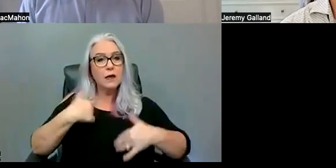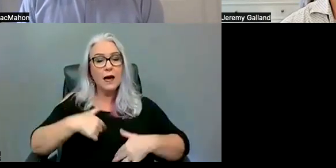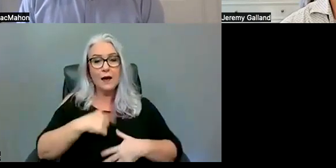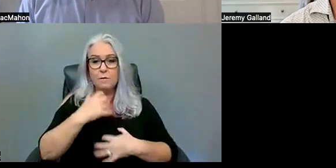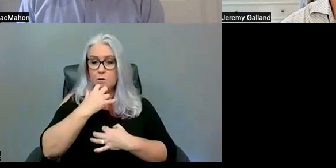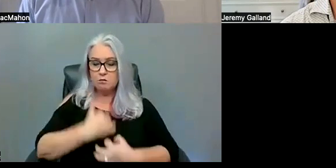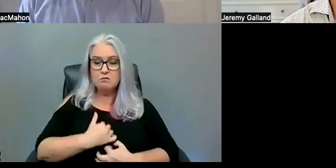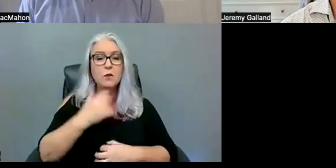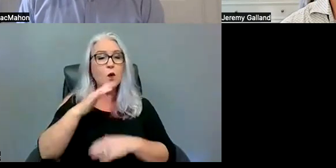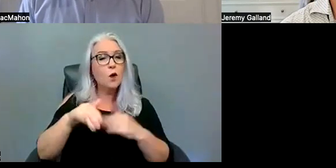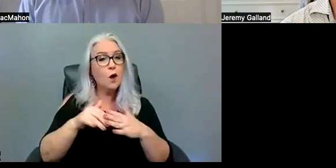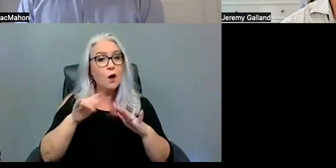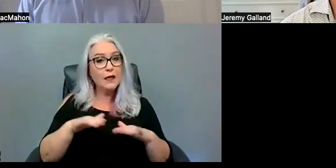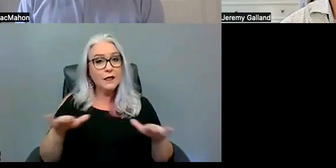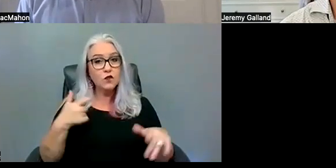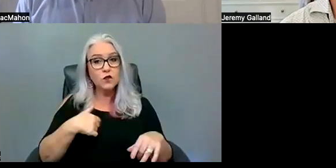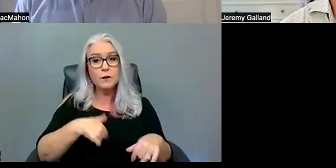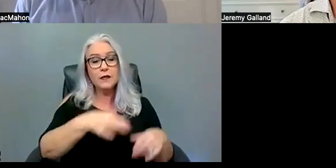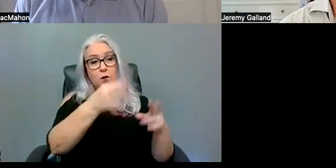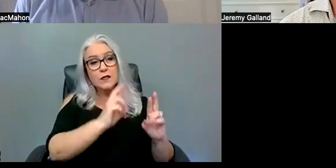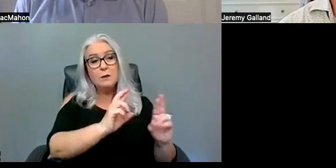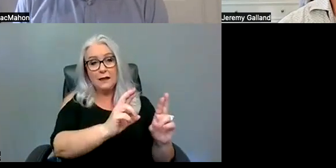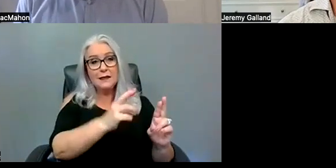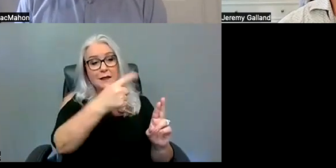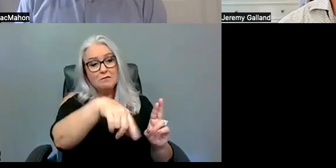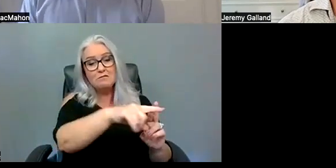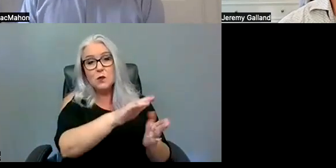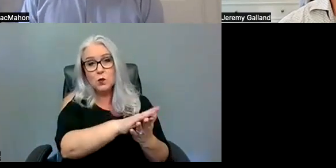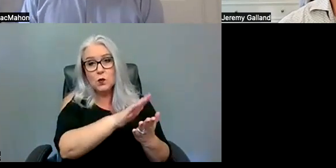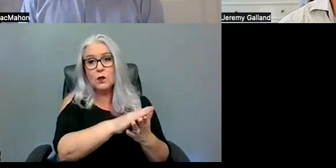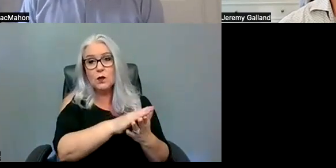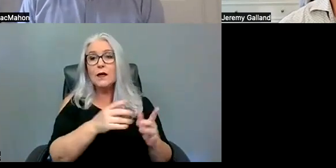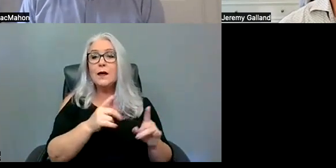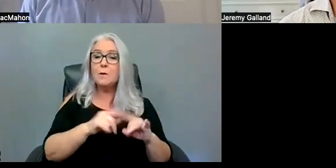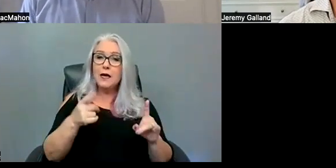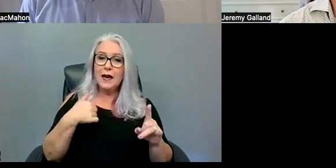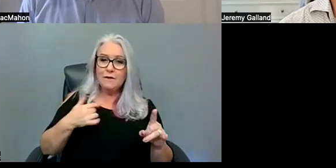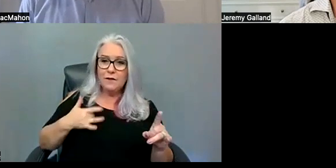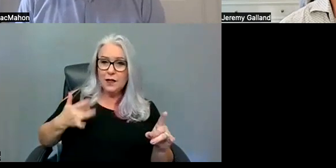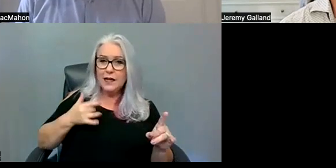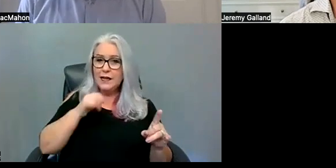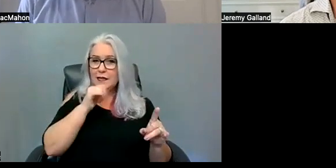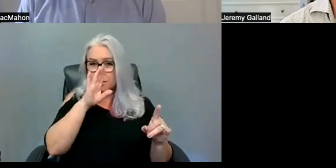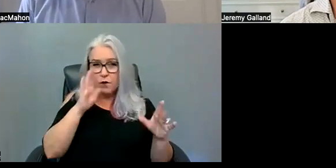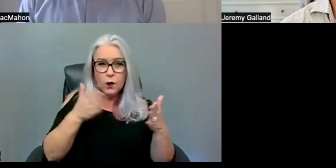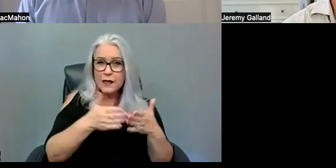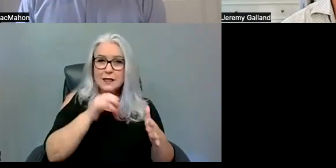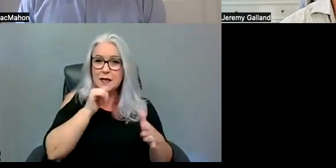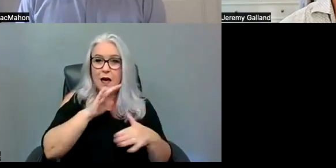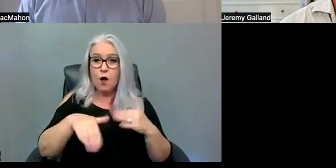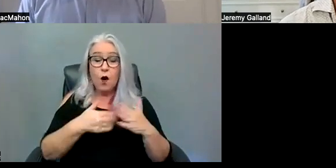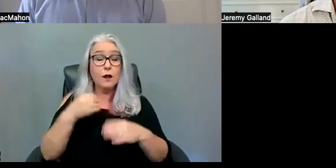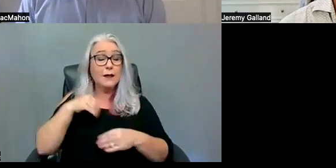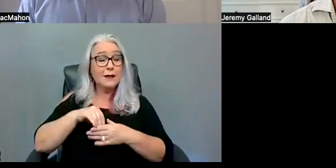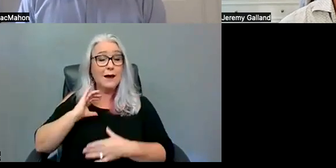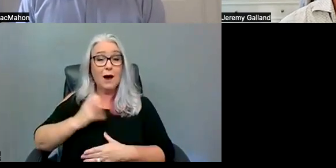afforded dignity and treated with respect. Recent events at our schools have brought into sharp focus that has not been the case for all in our community, and that is something